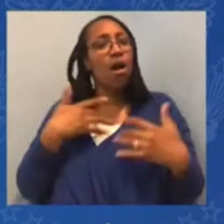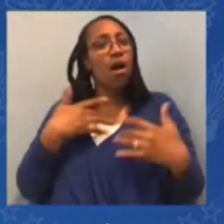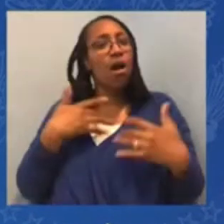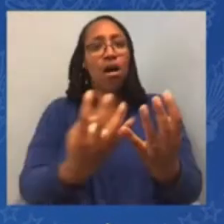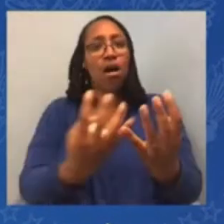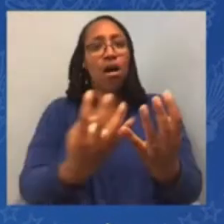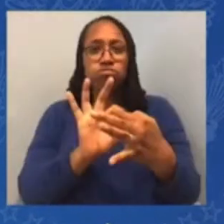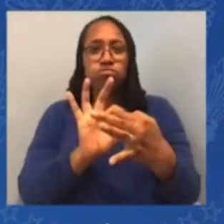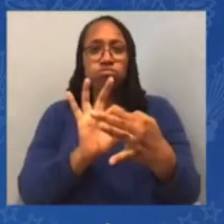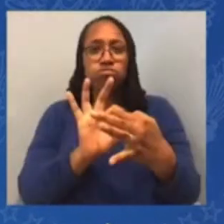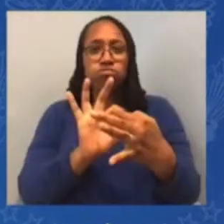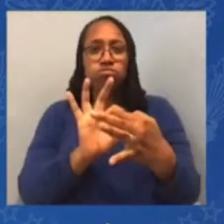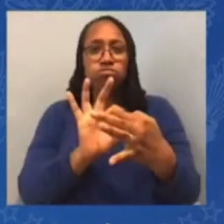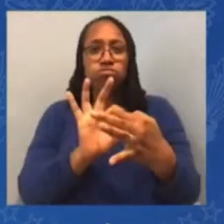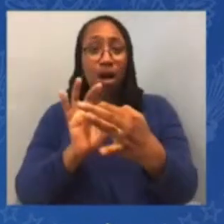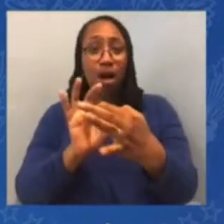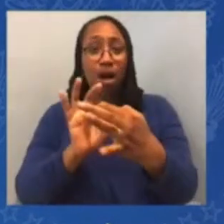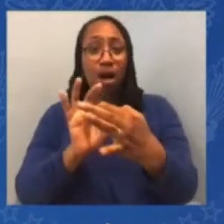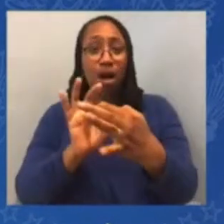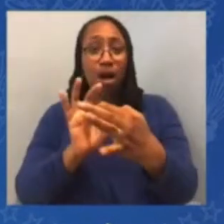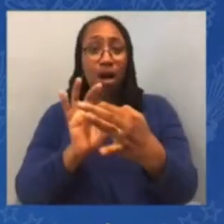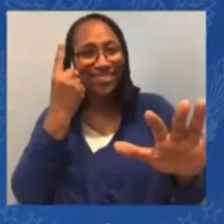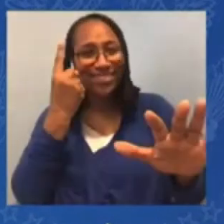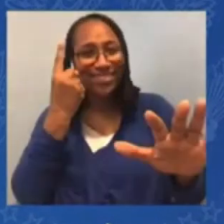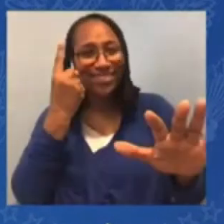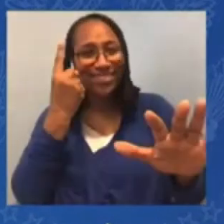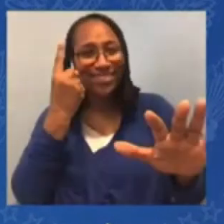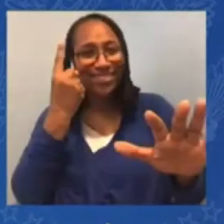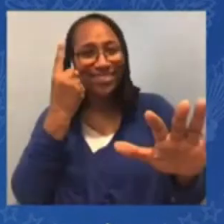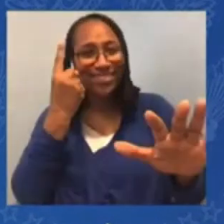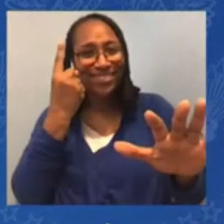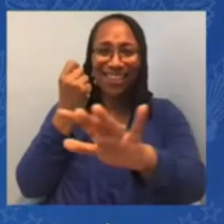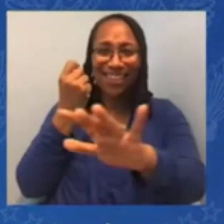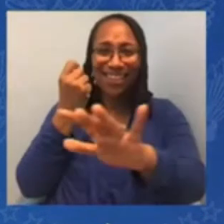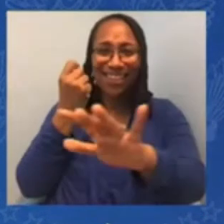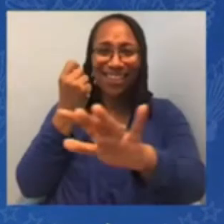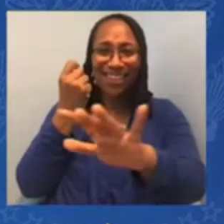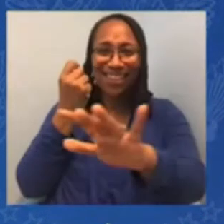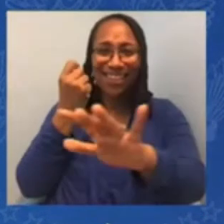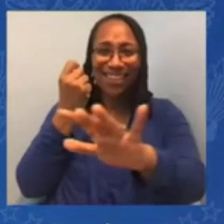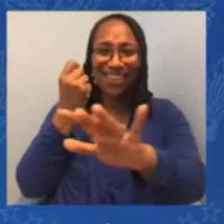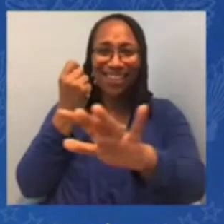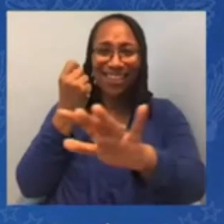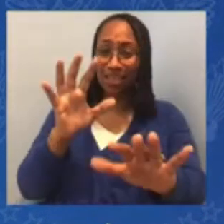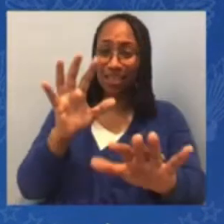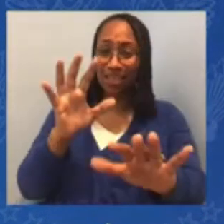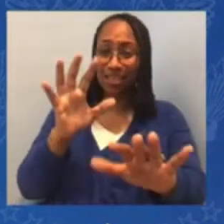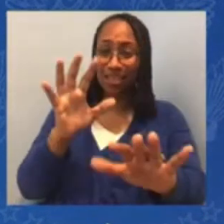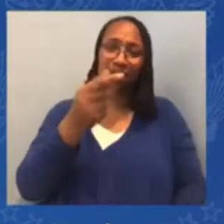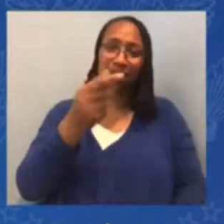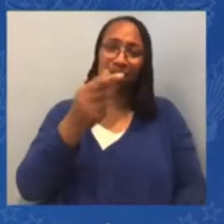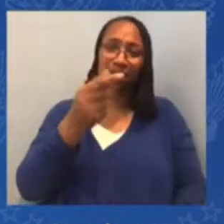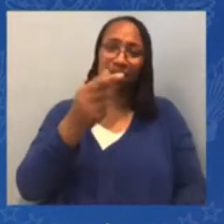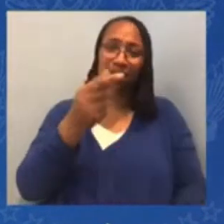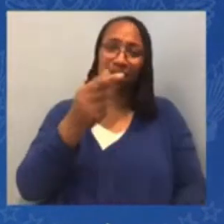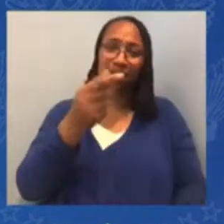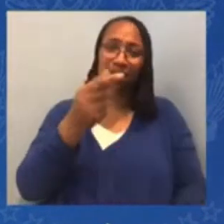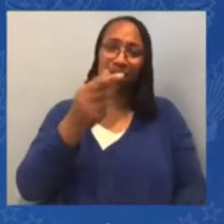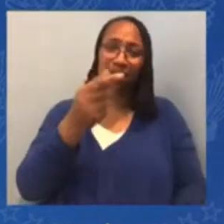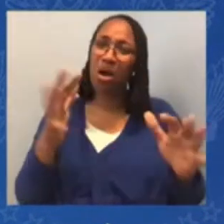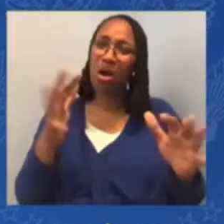epidemic. Maybe that's why he's joined us here today to help us talk about the